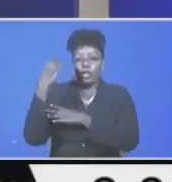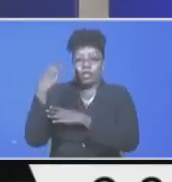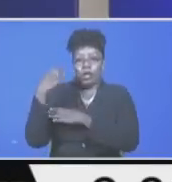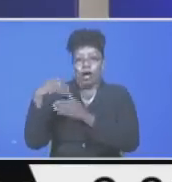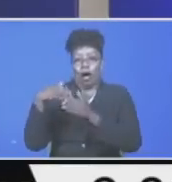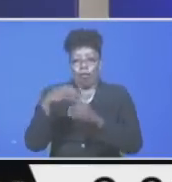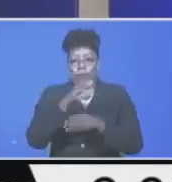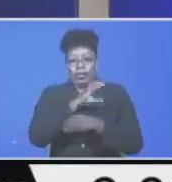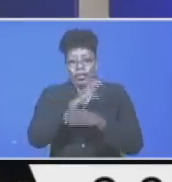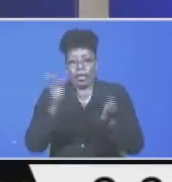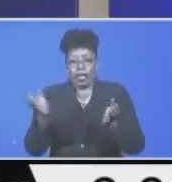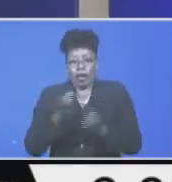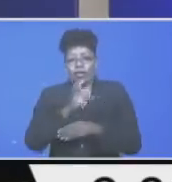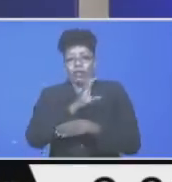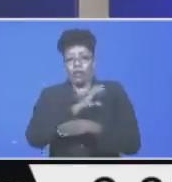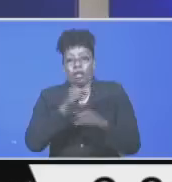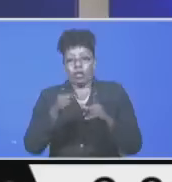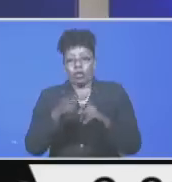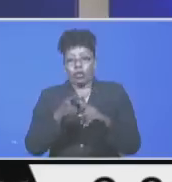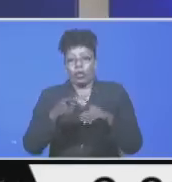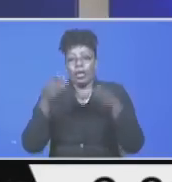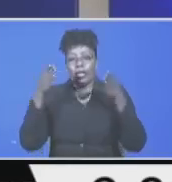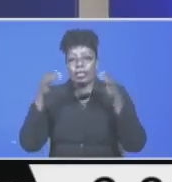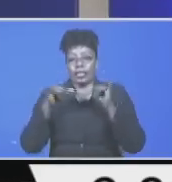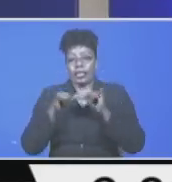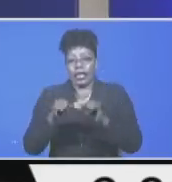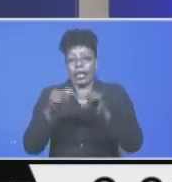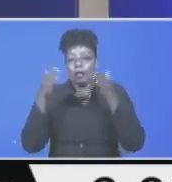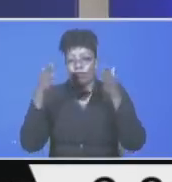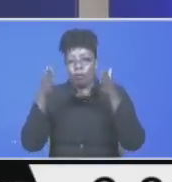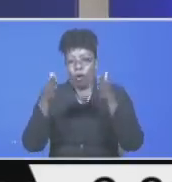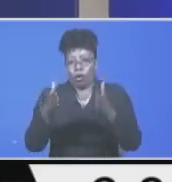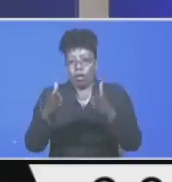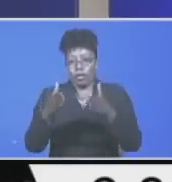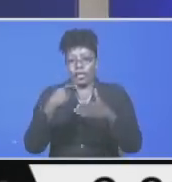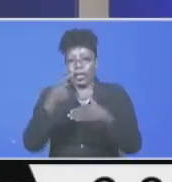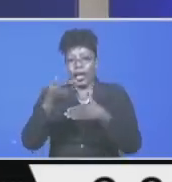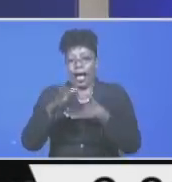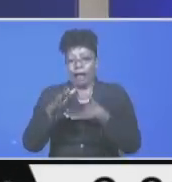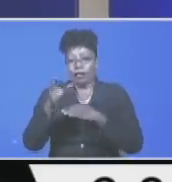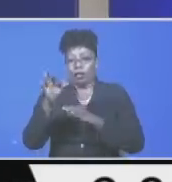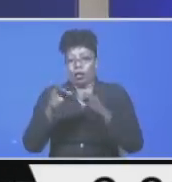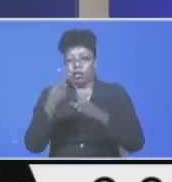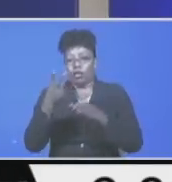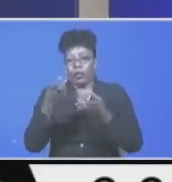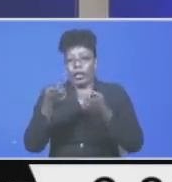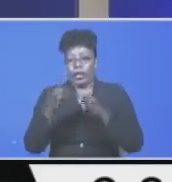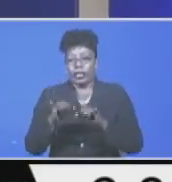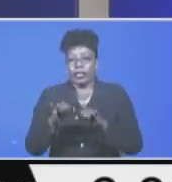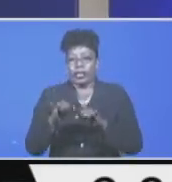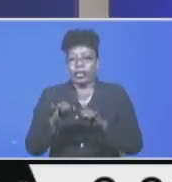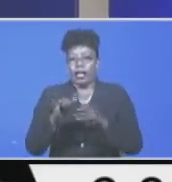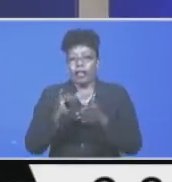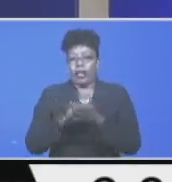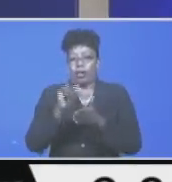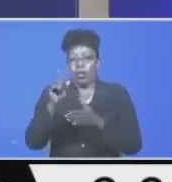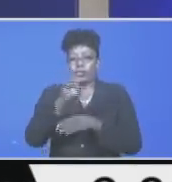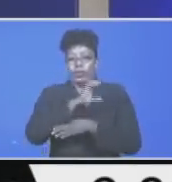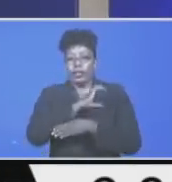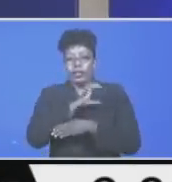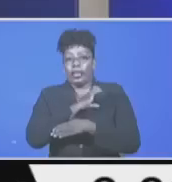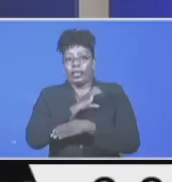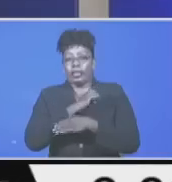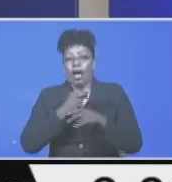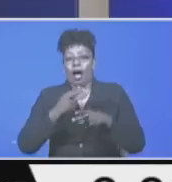Miller, encourages officers to stay focused. His comments came after the coroner's court recently, in 2 incidents, ruled that a single officer